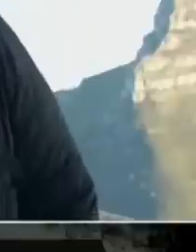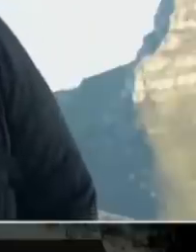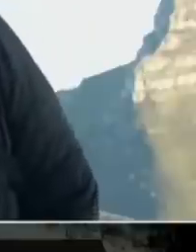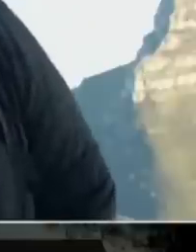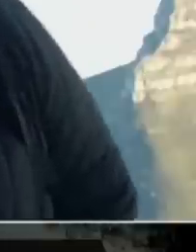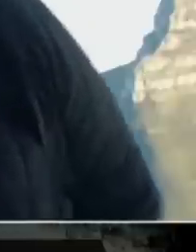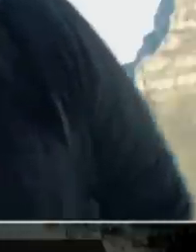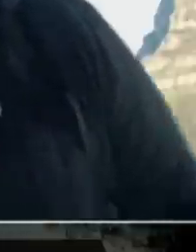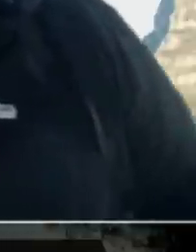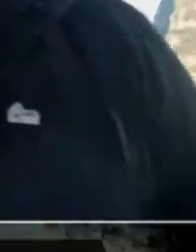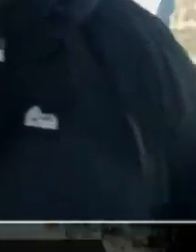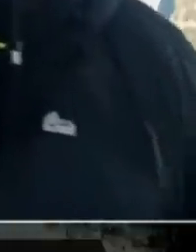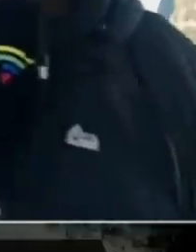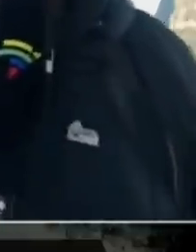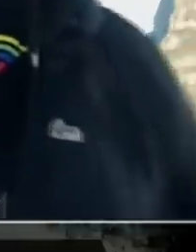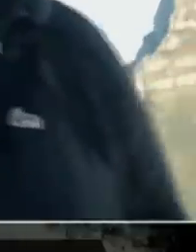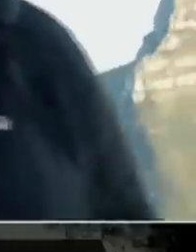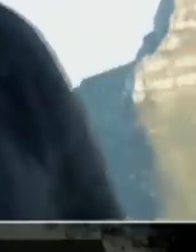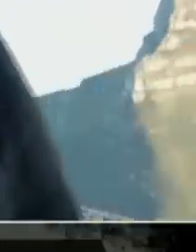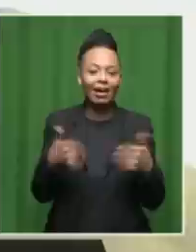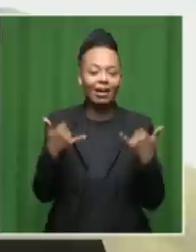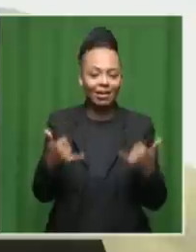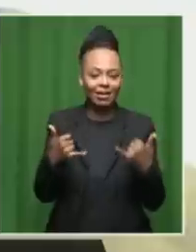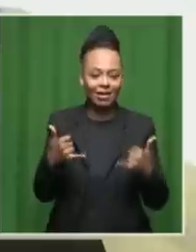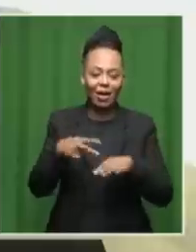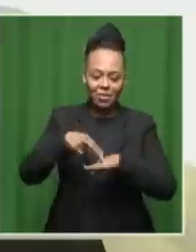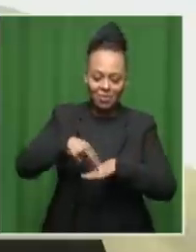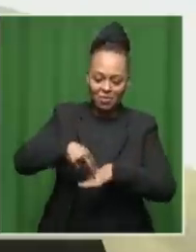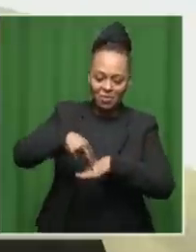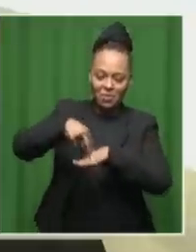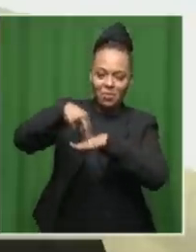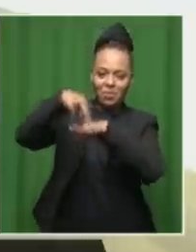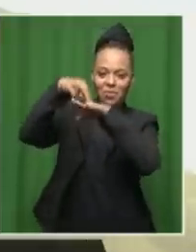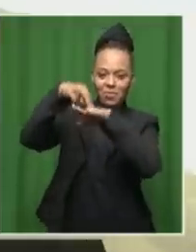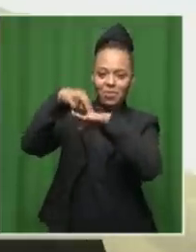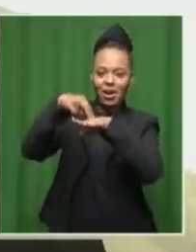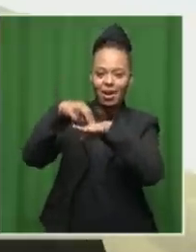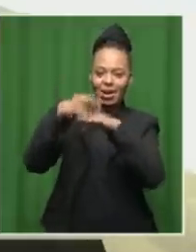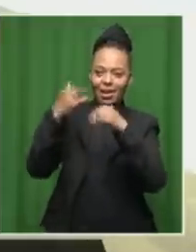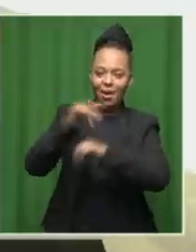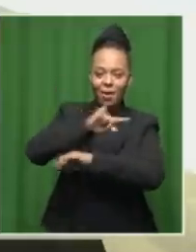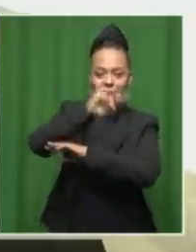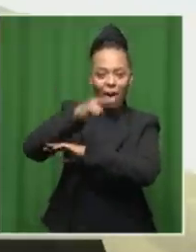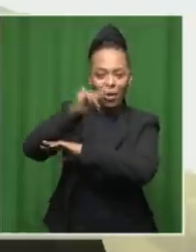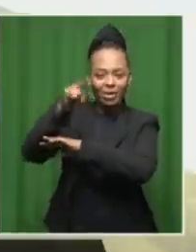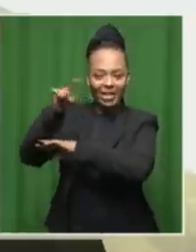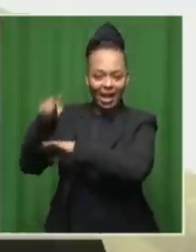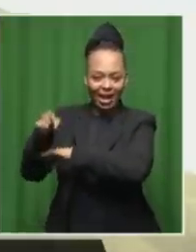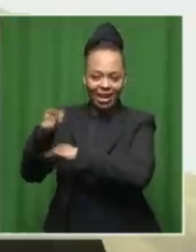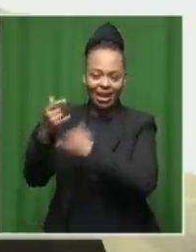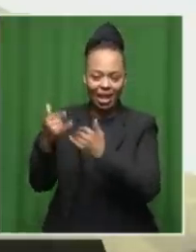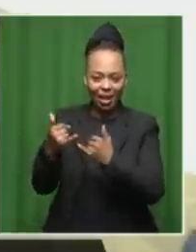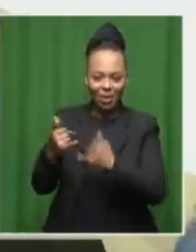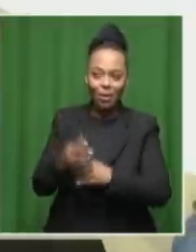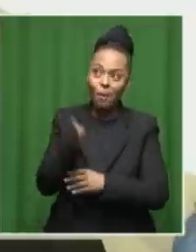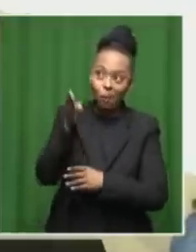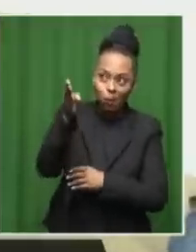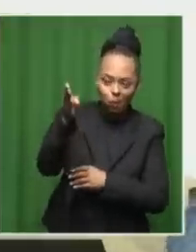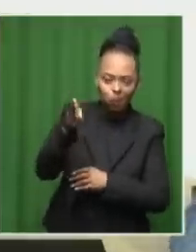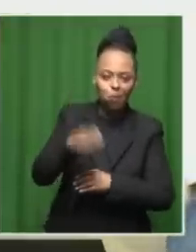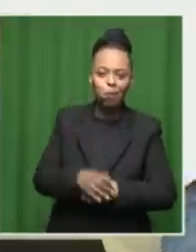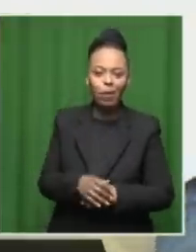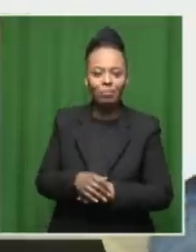We certainly have made it up the mountain, Sims, and we are now right at the top. And, you know, just behind